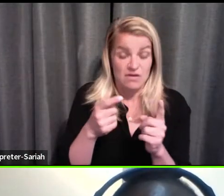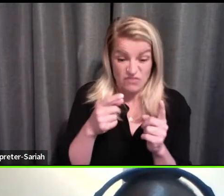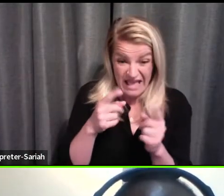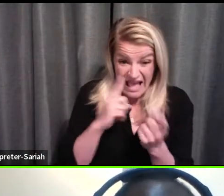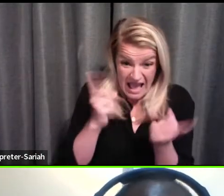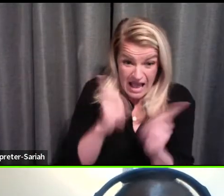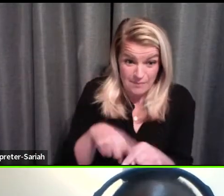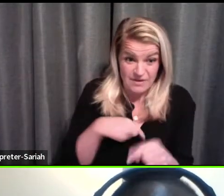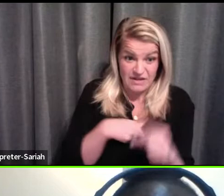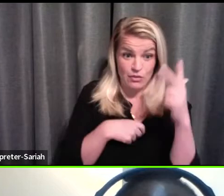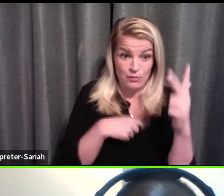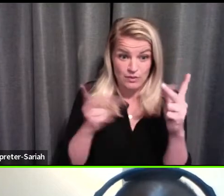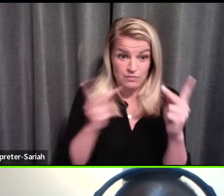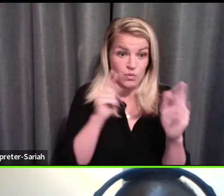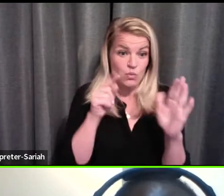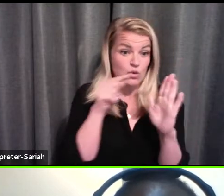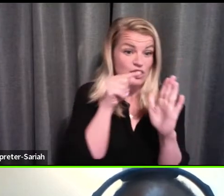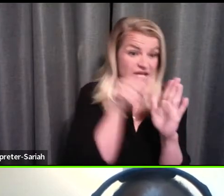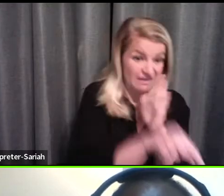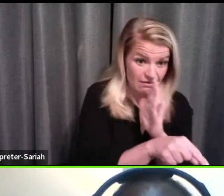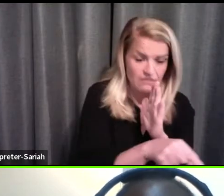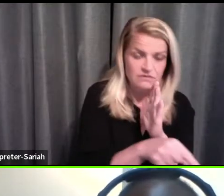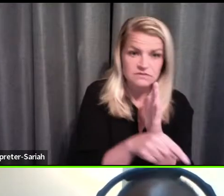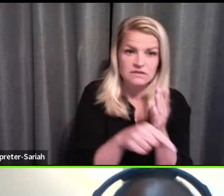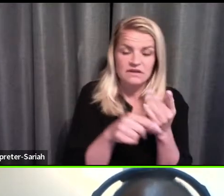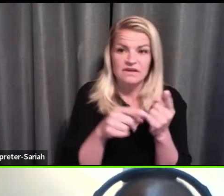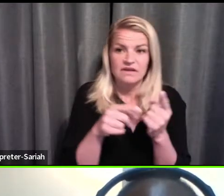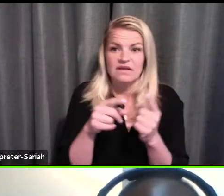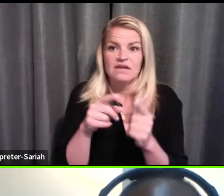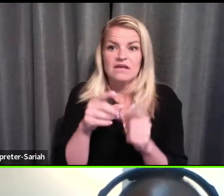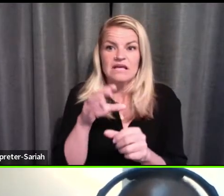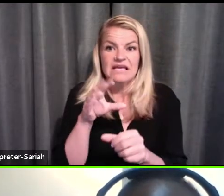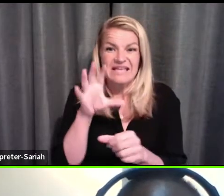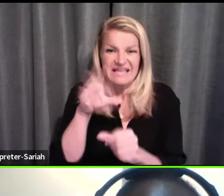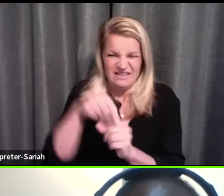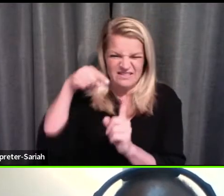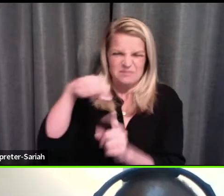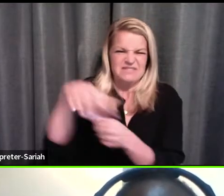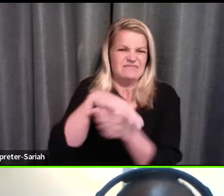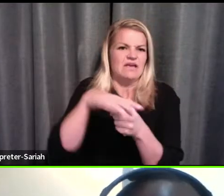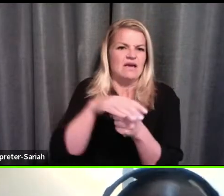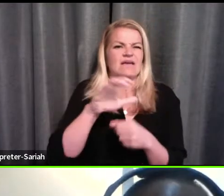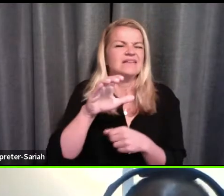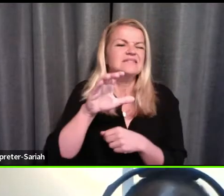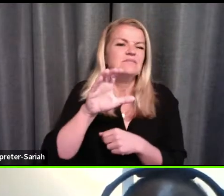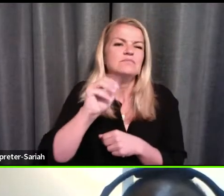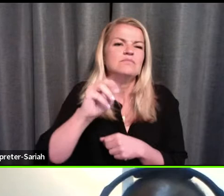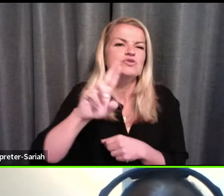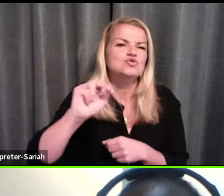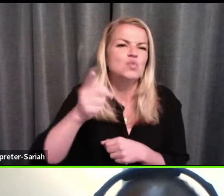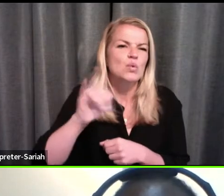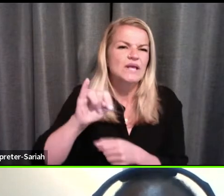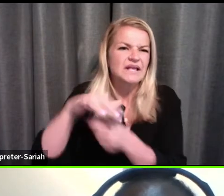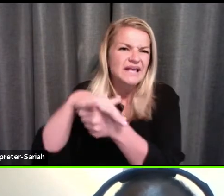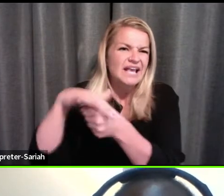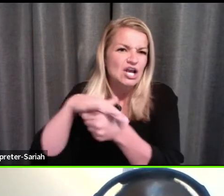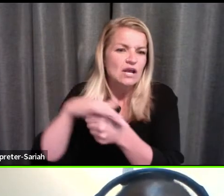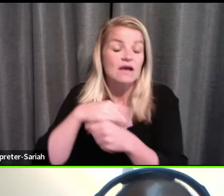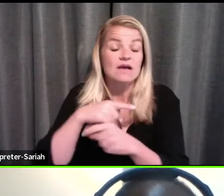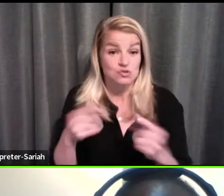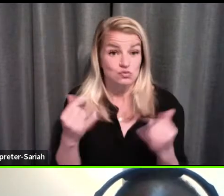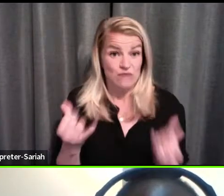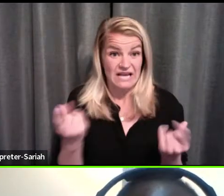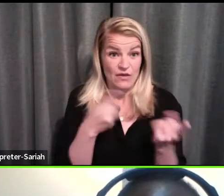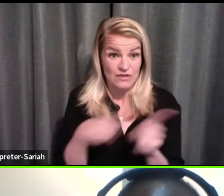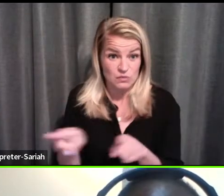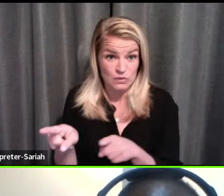injured in an ambush by gunmen in a place called Mochogoi area. In fact, right now, as we speak,